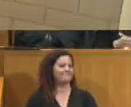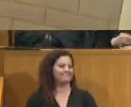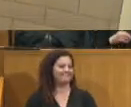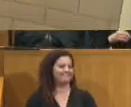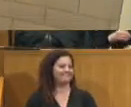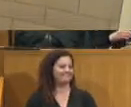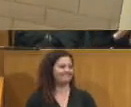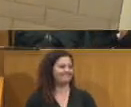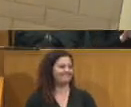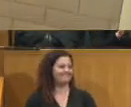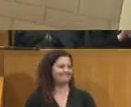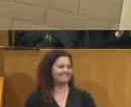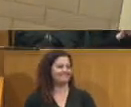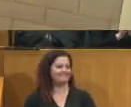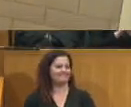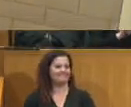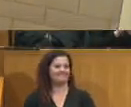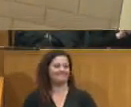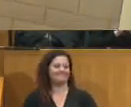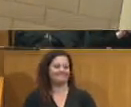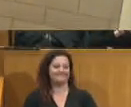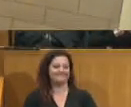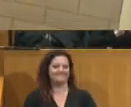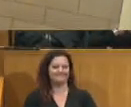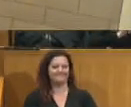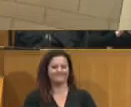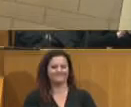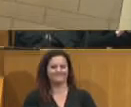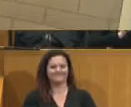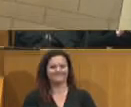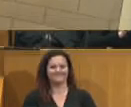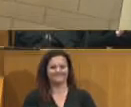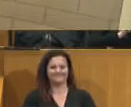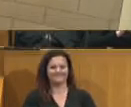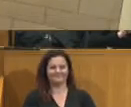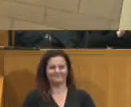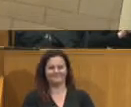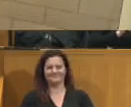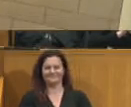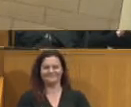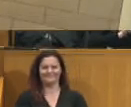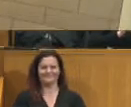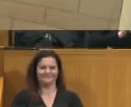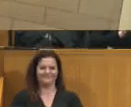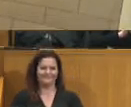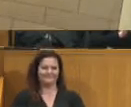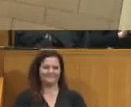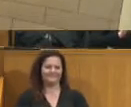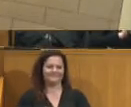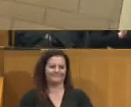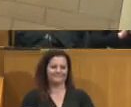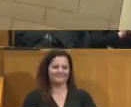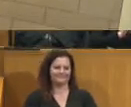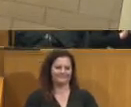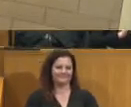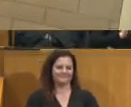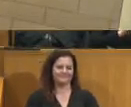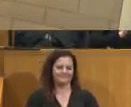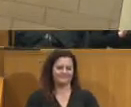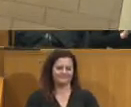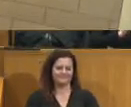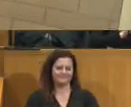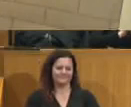but especially to my wife, Jaleesa. I thank you for understanding me and all the energy I bring to the work